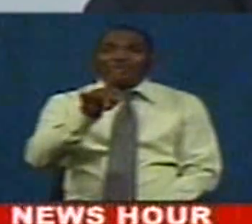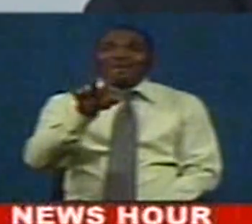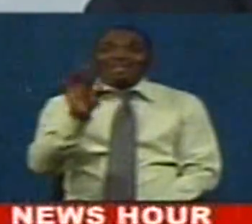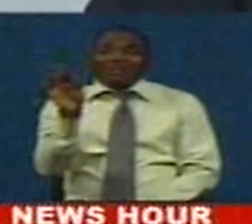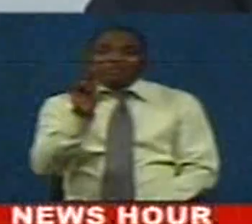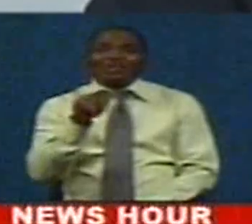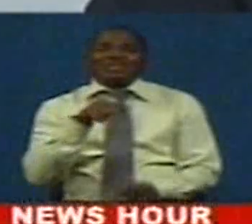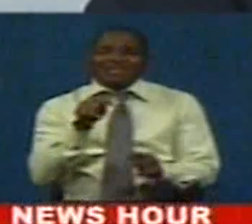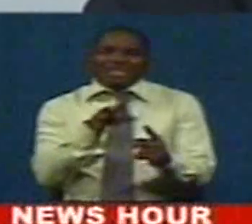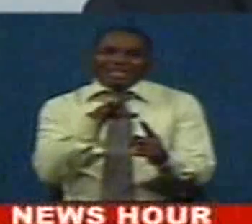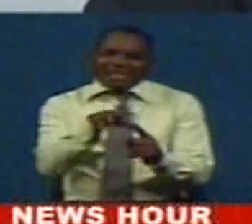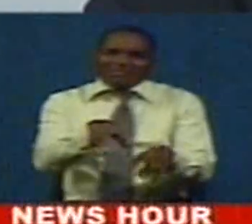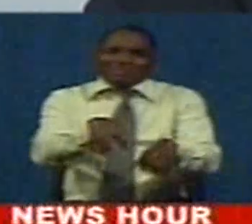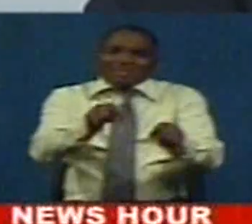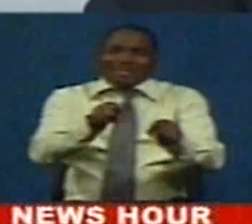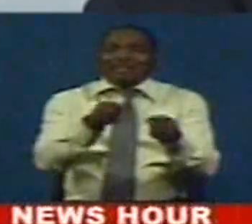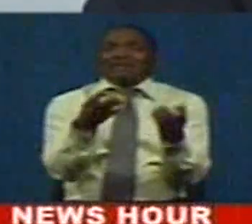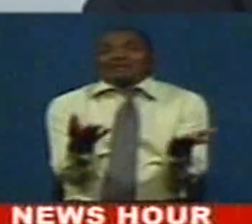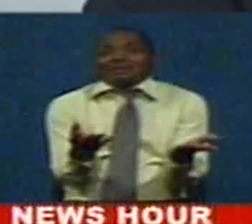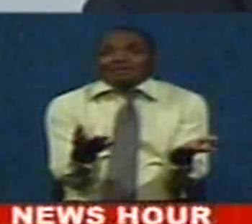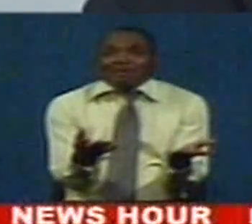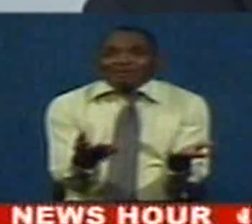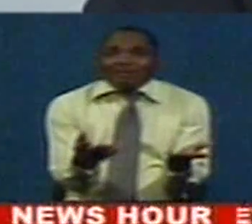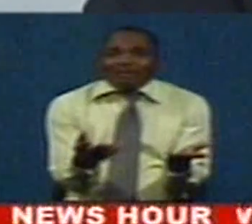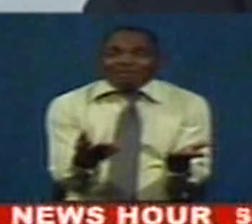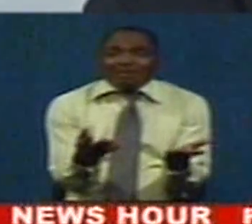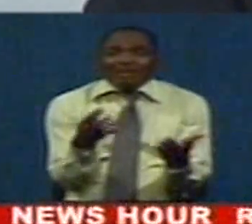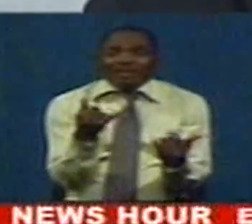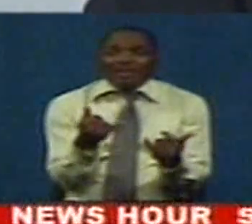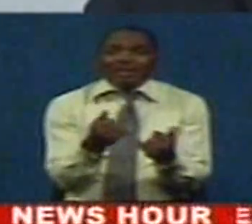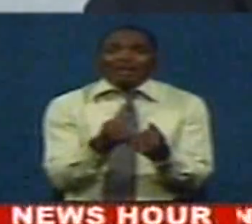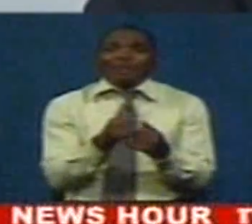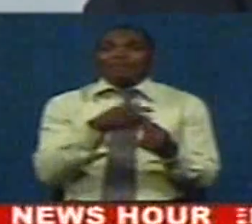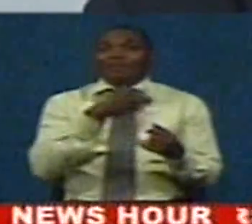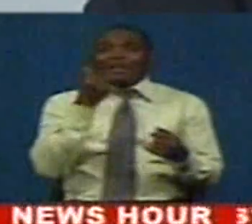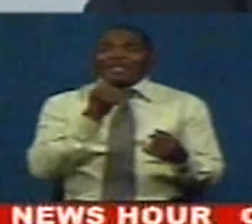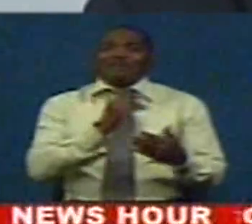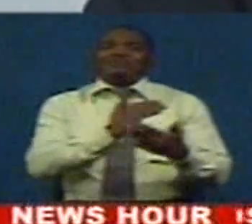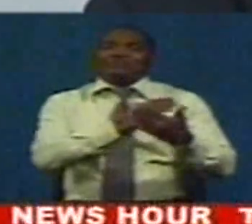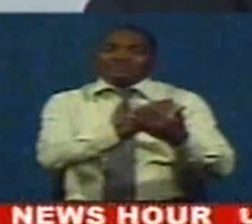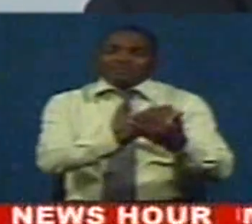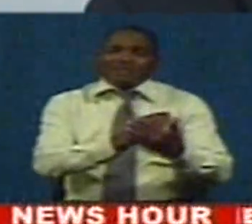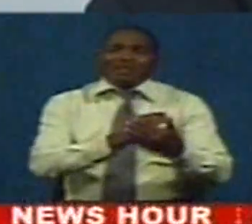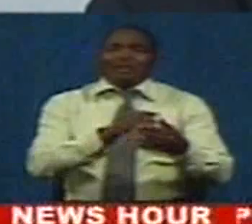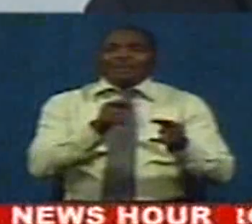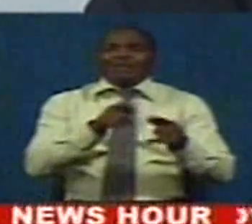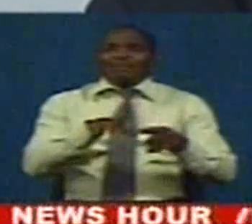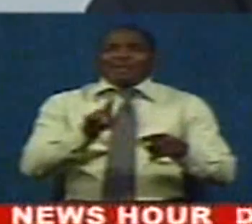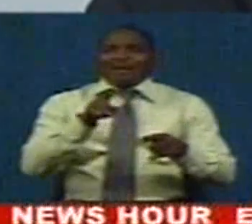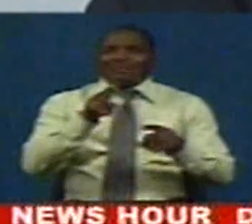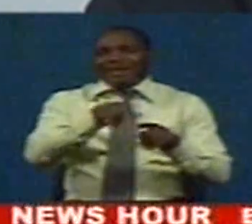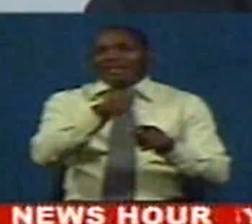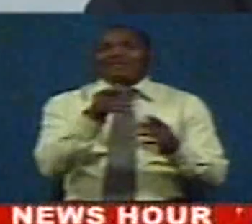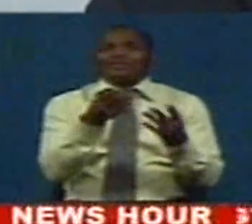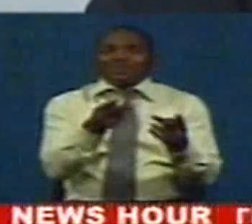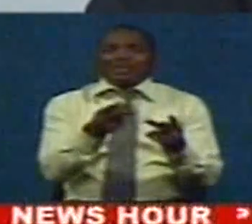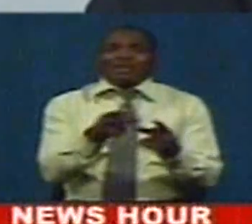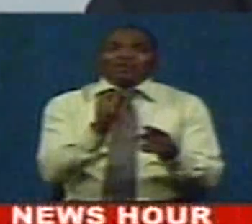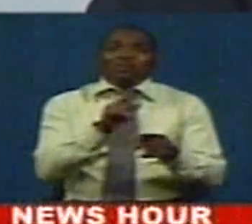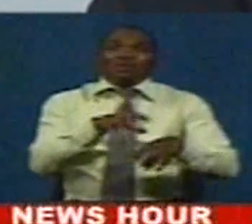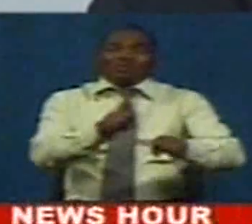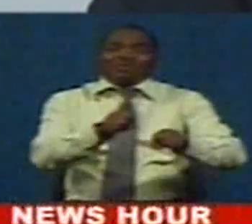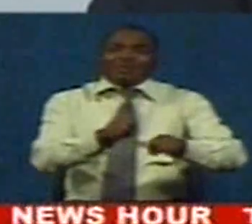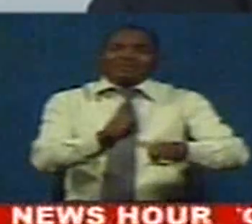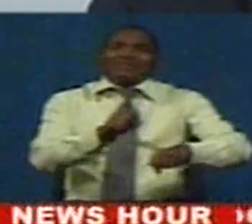to attack the system. So the prevention is good, but you must also put in detection mechanisms so that